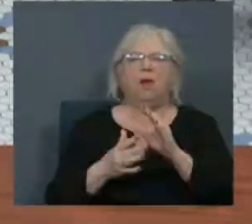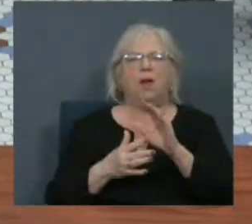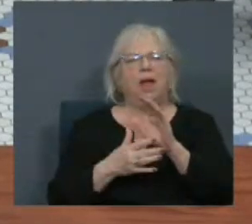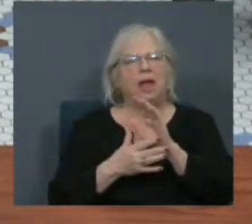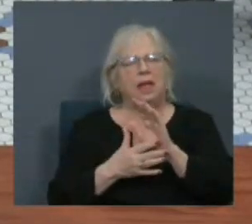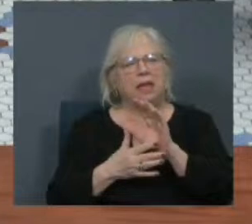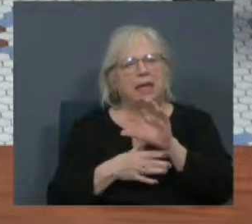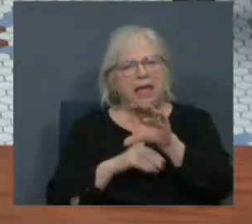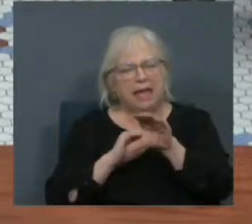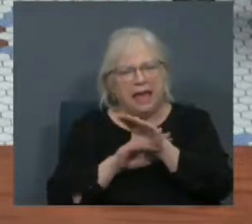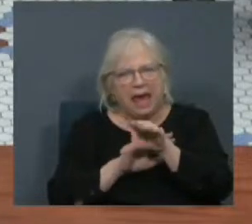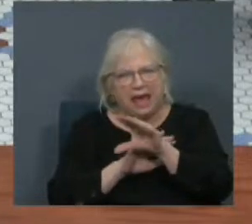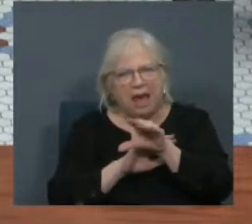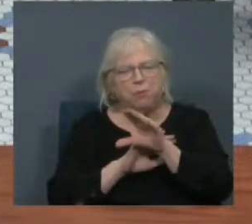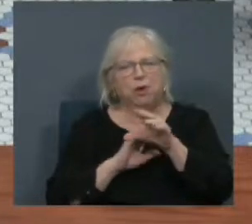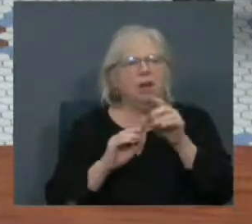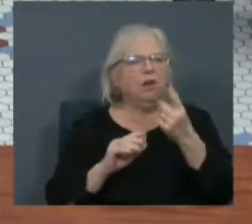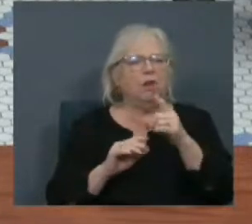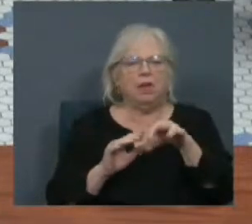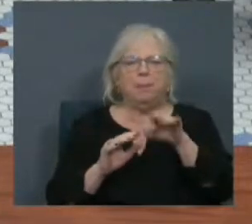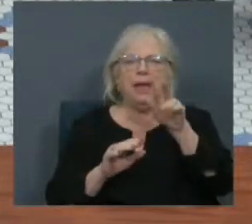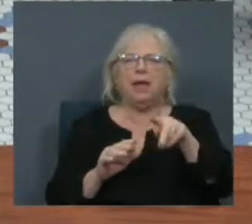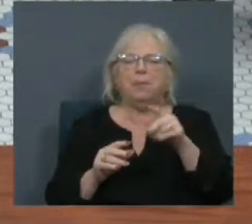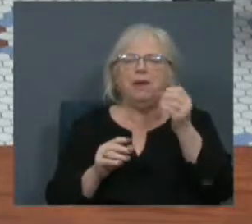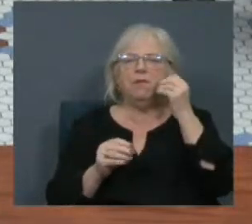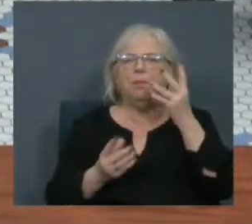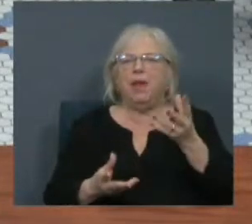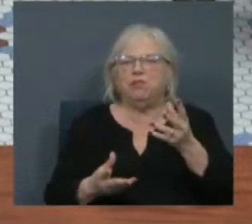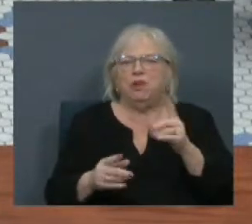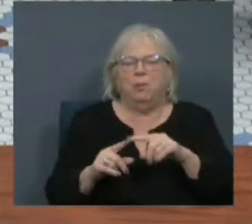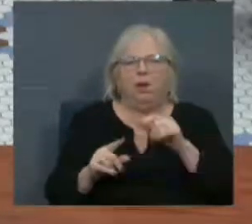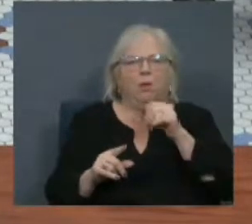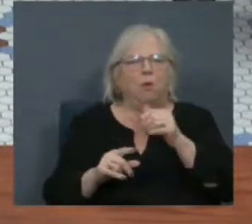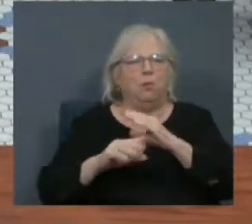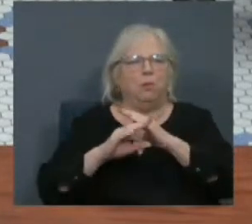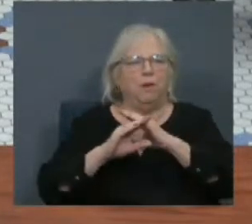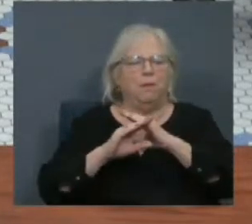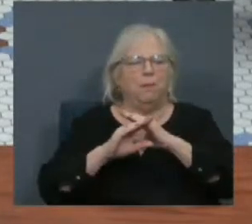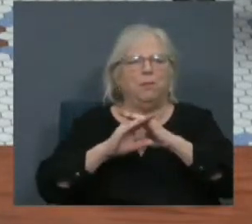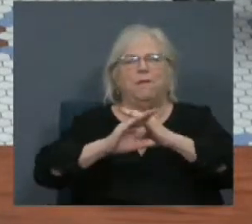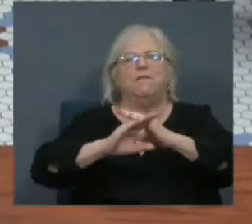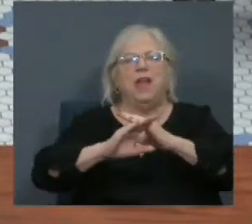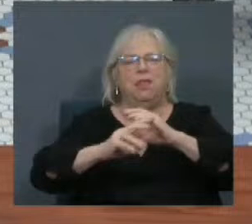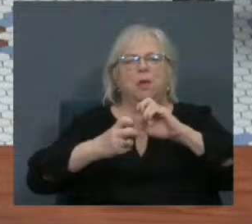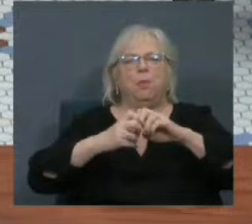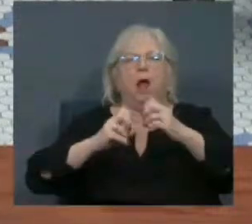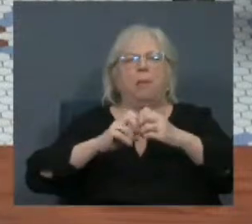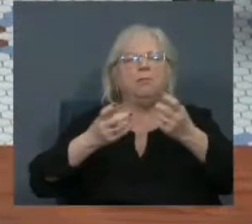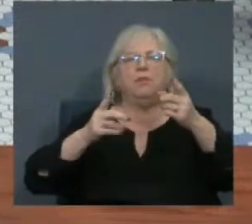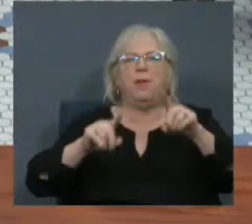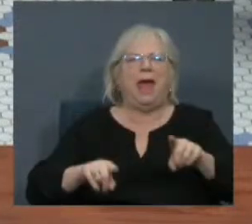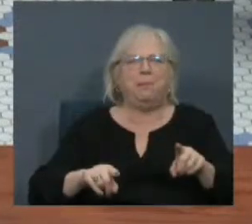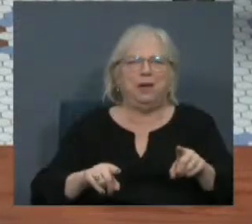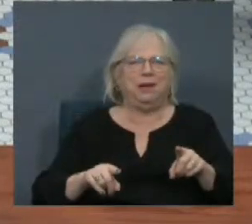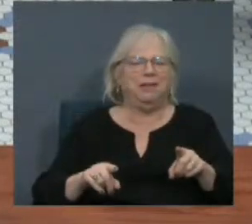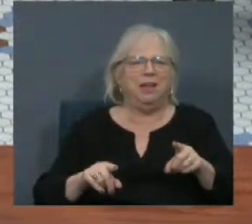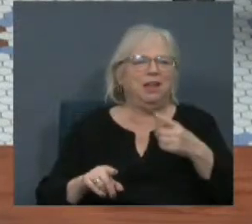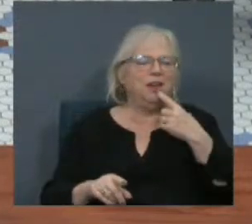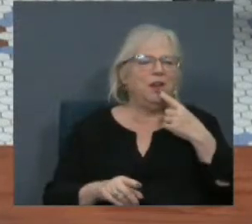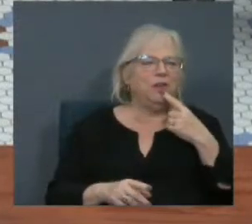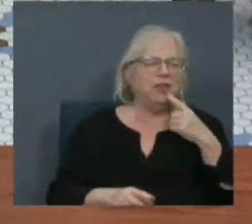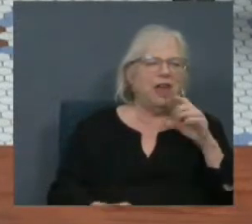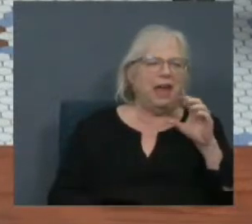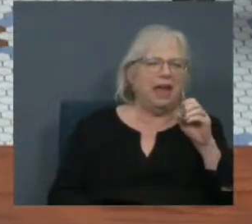can only, you can only pick up information on a camera, but it's not gonna prevent the problem from happening in the first place. They say an ounce